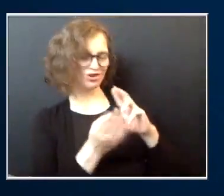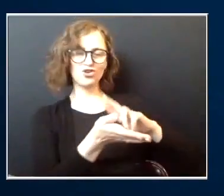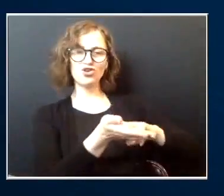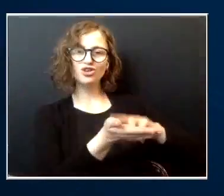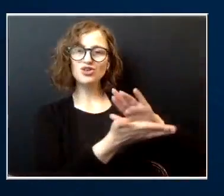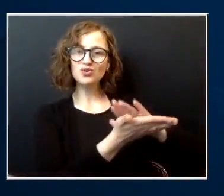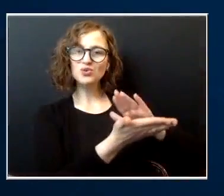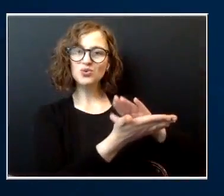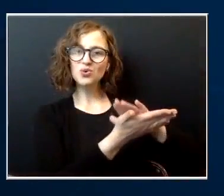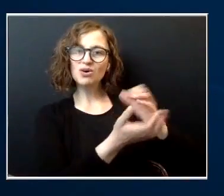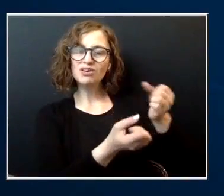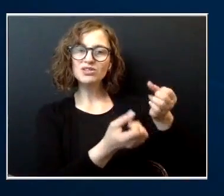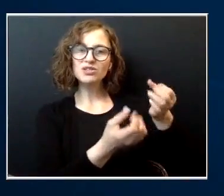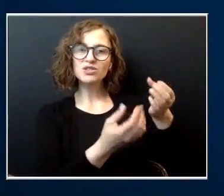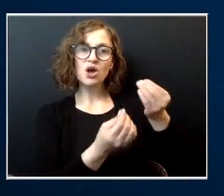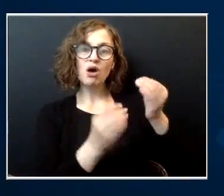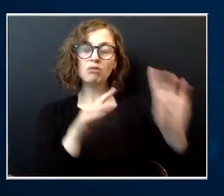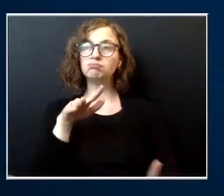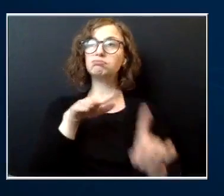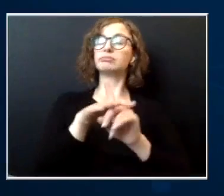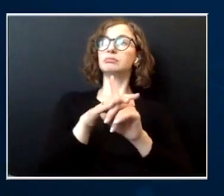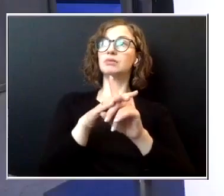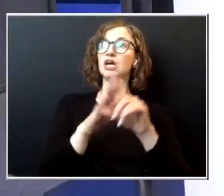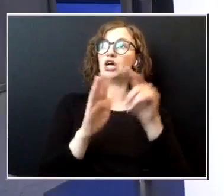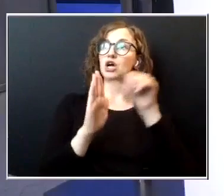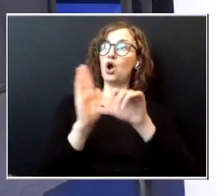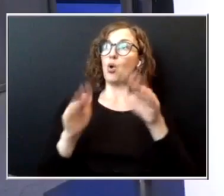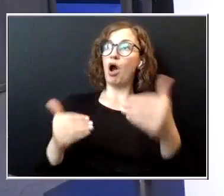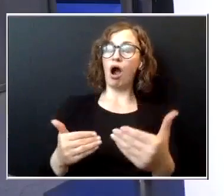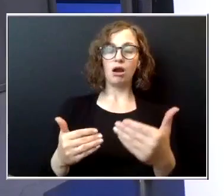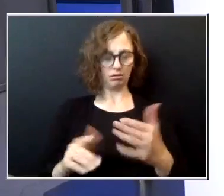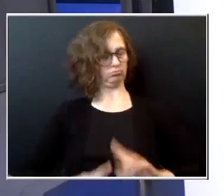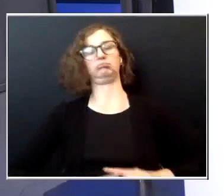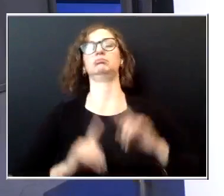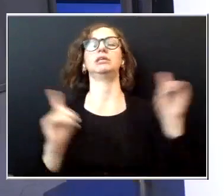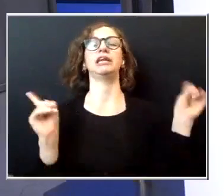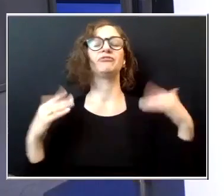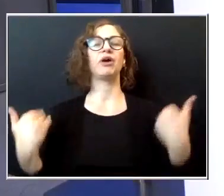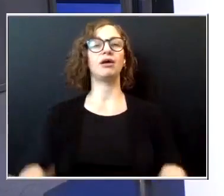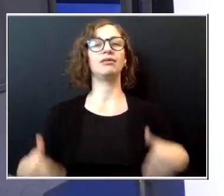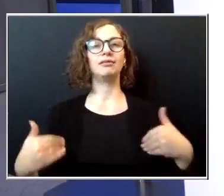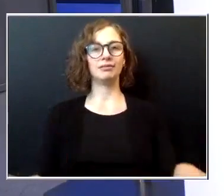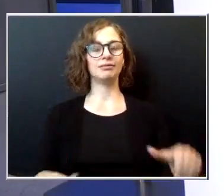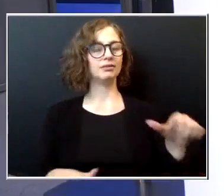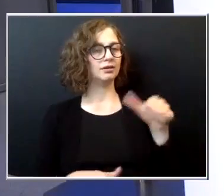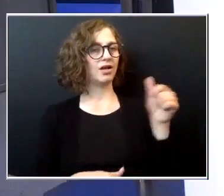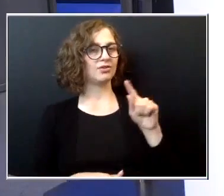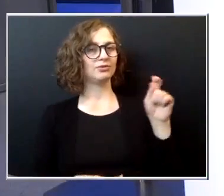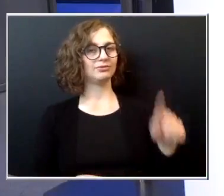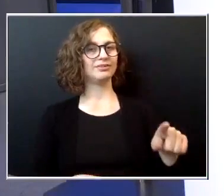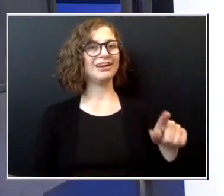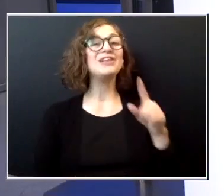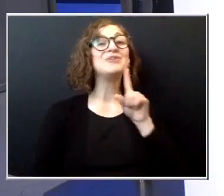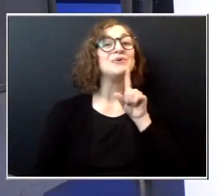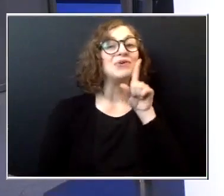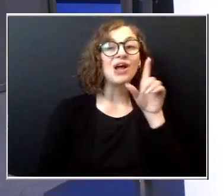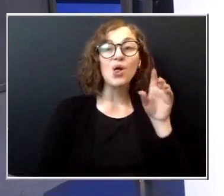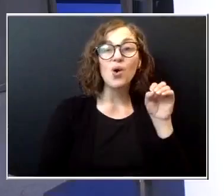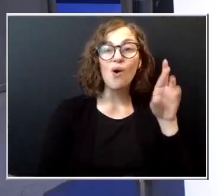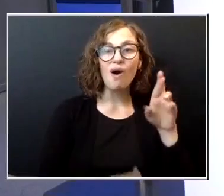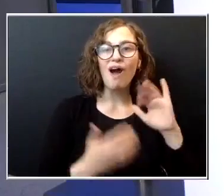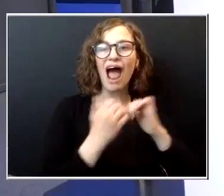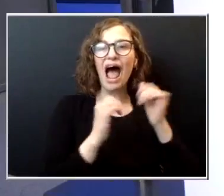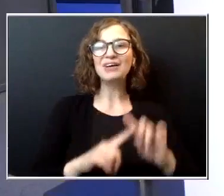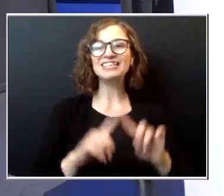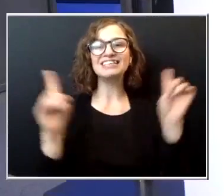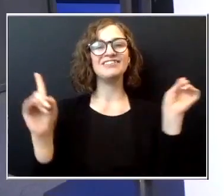different nursing than anything you've ever done. Okay, another question is, how is the real OR different from what is portrayed on TV ORs?